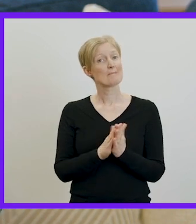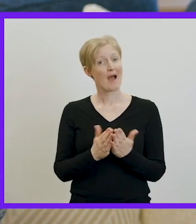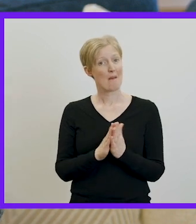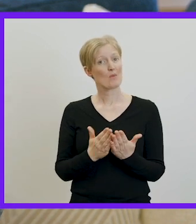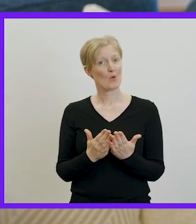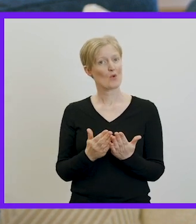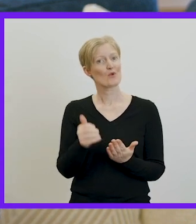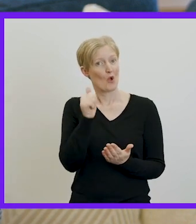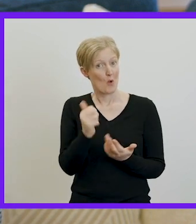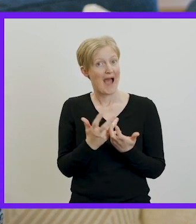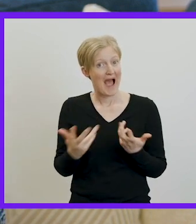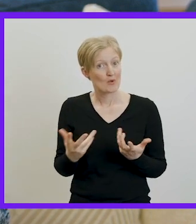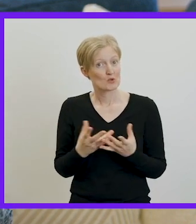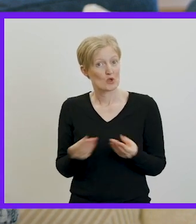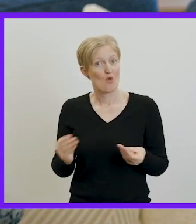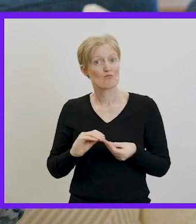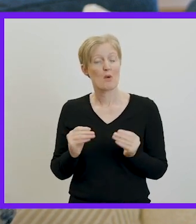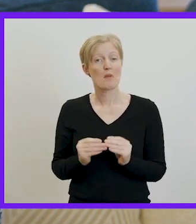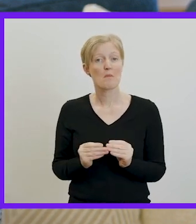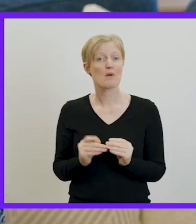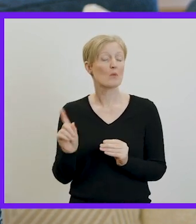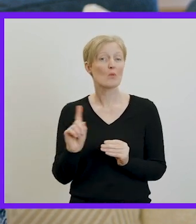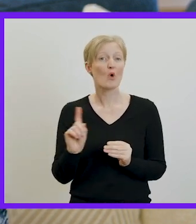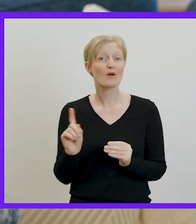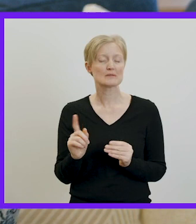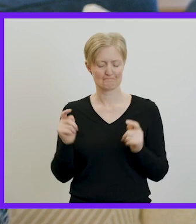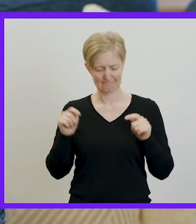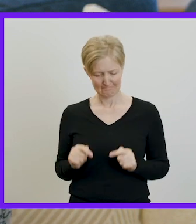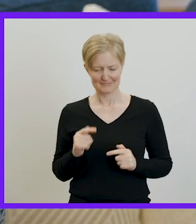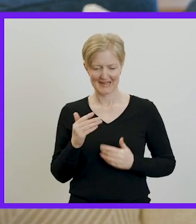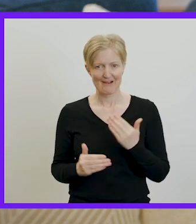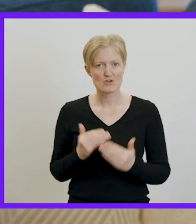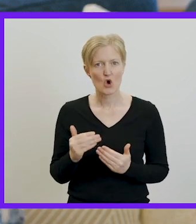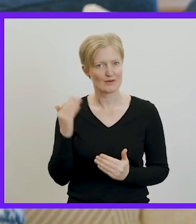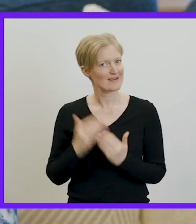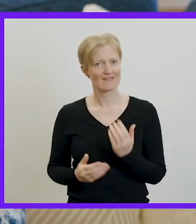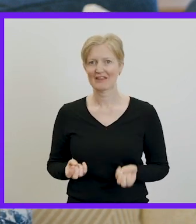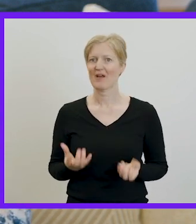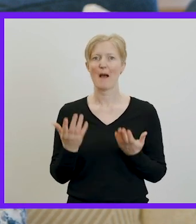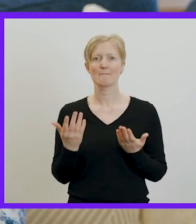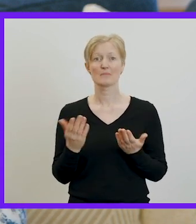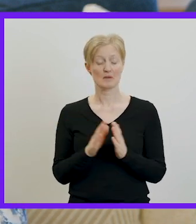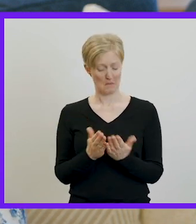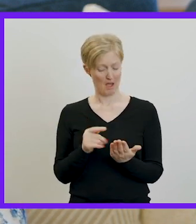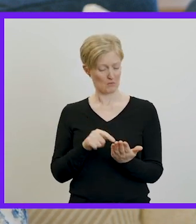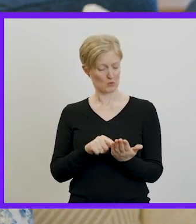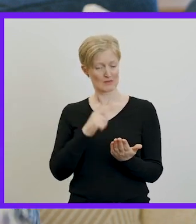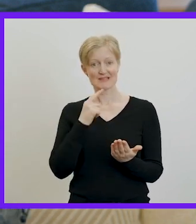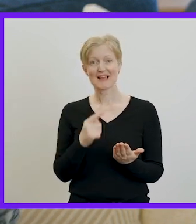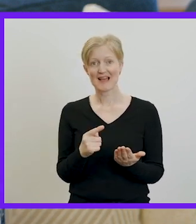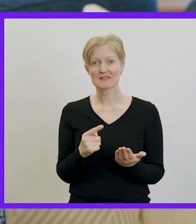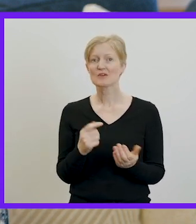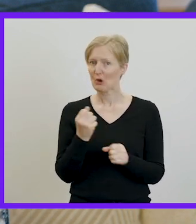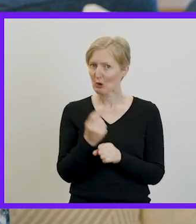the Bible has got a solution for it, and it's called perseverance, not giving up. You know, the Bible tells us that God